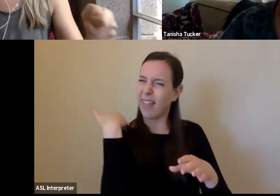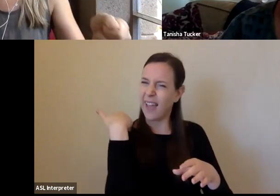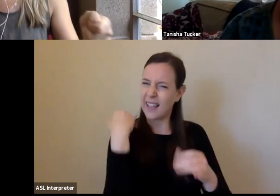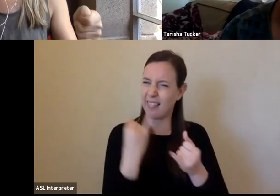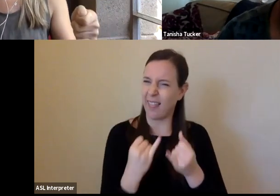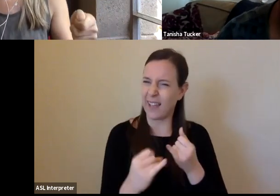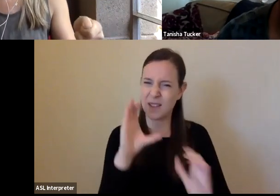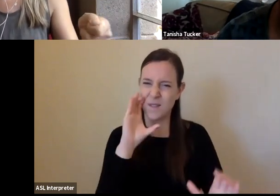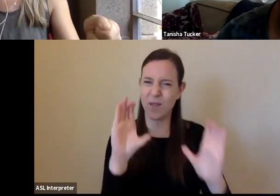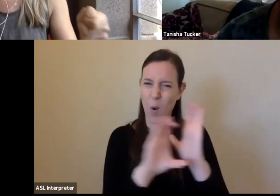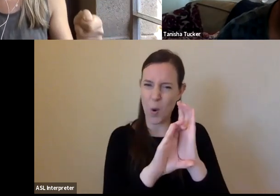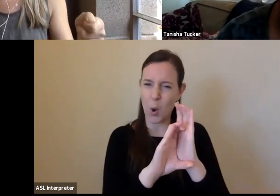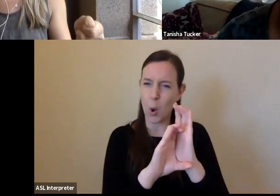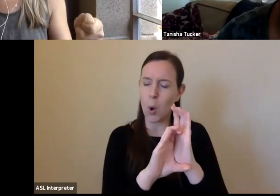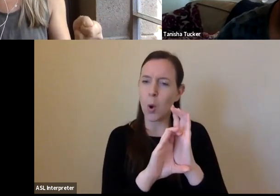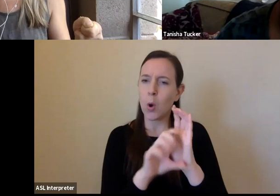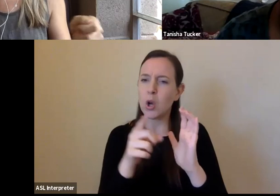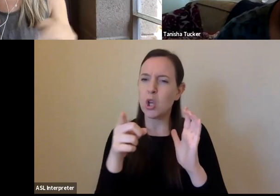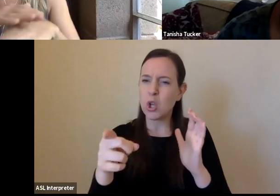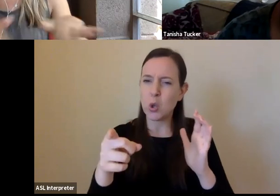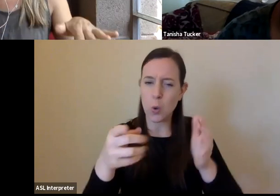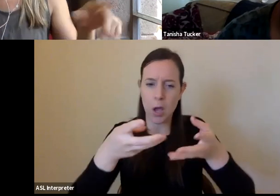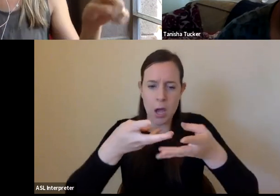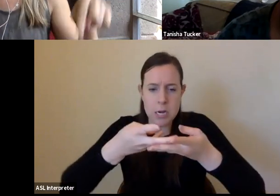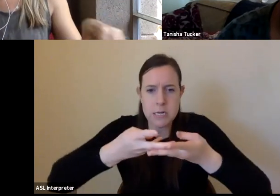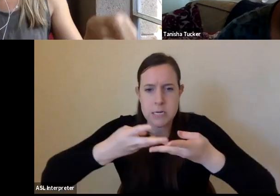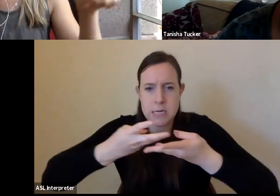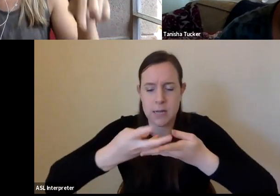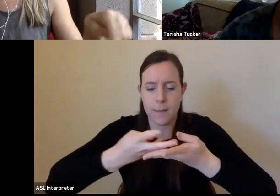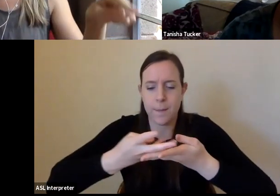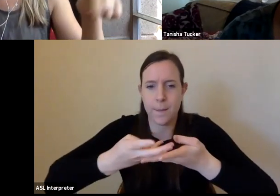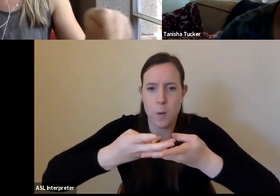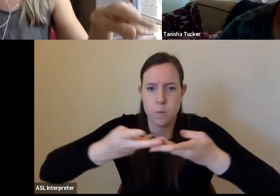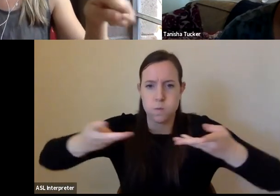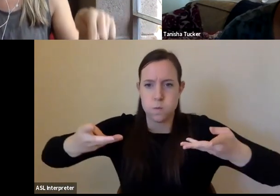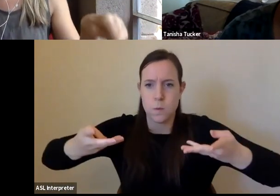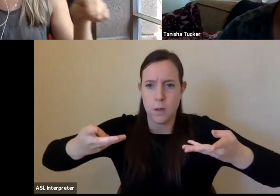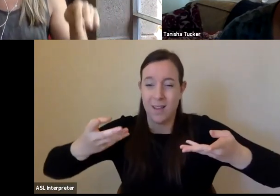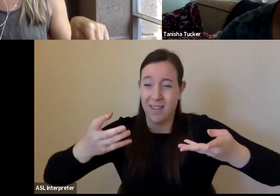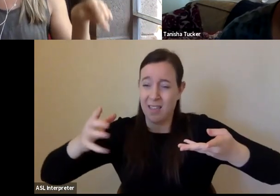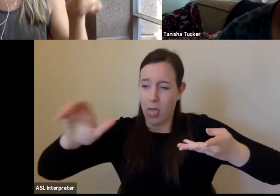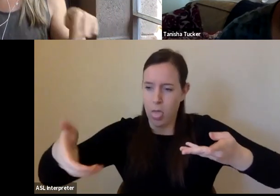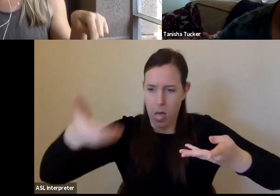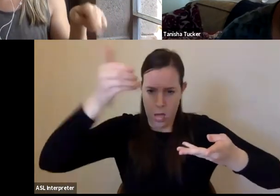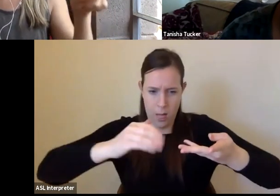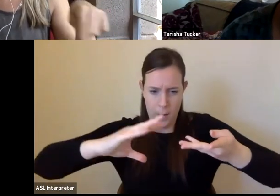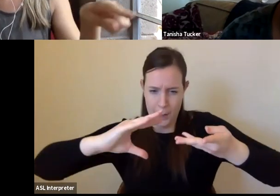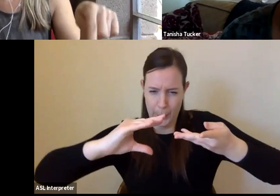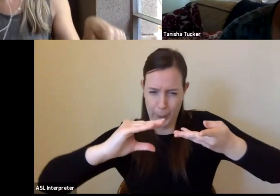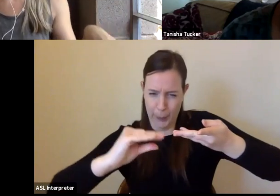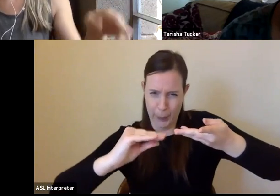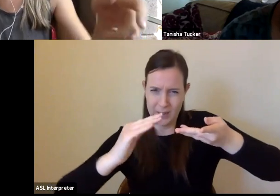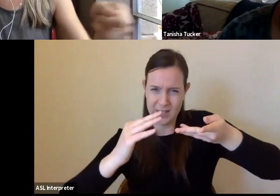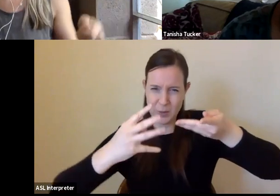if folks could notice that that screen was, you know, a screen that was then sort of hand sewn or